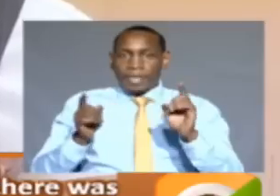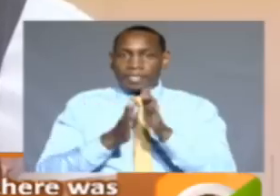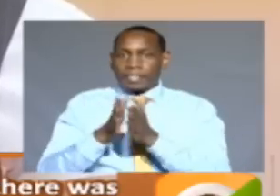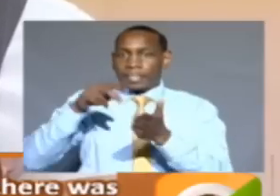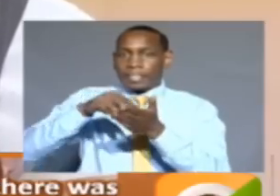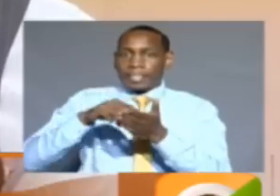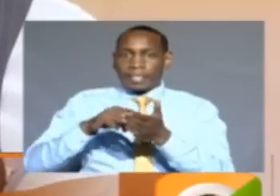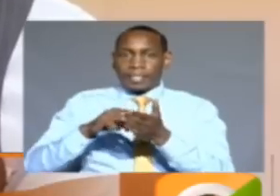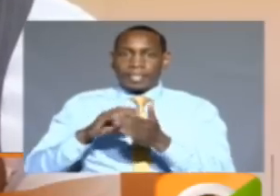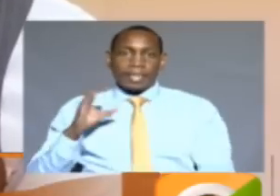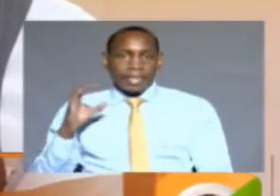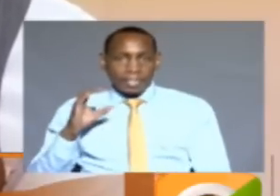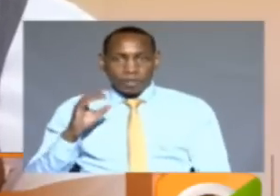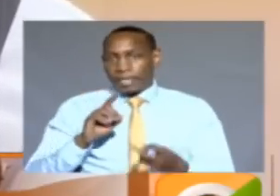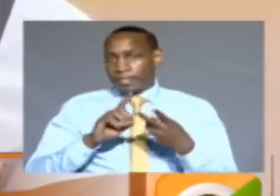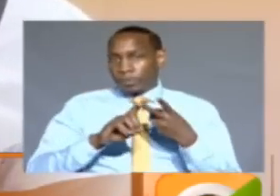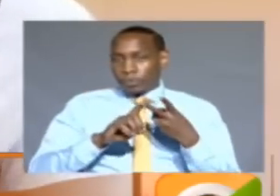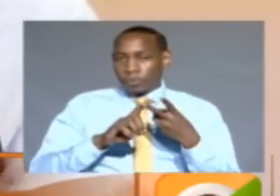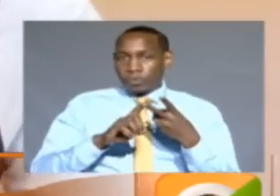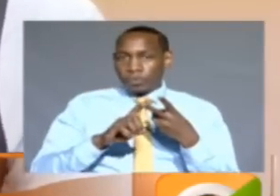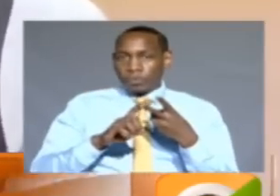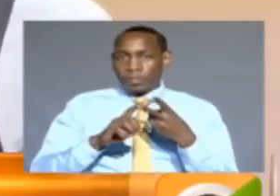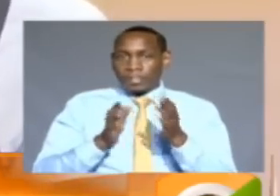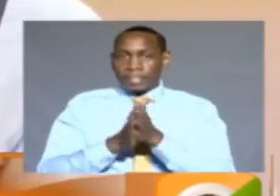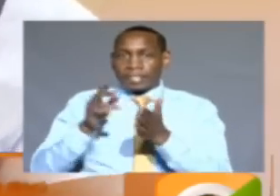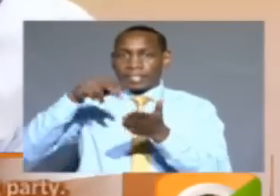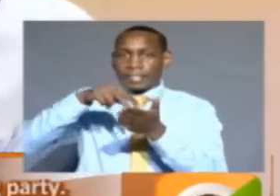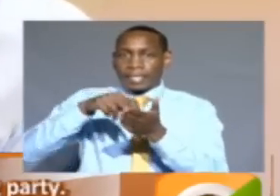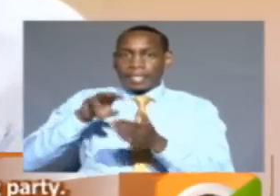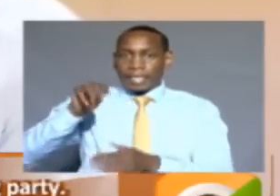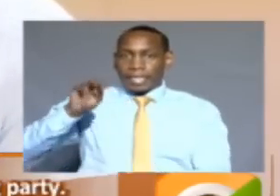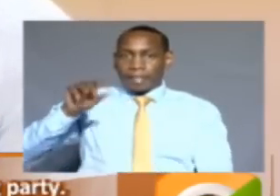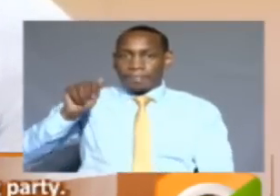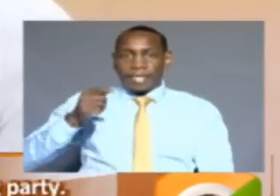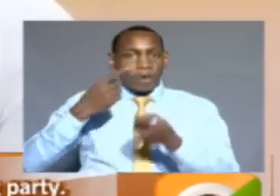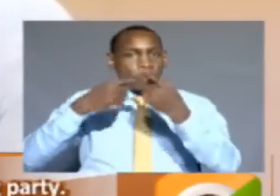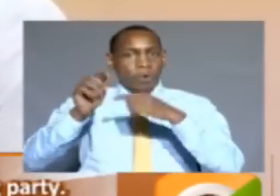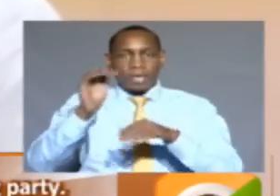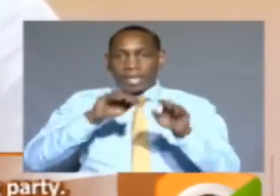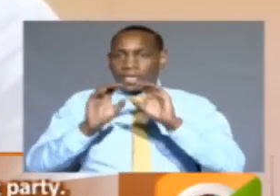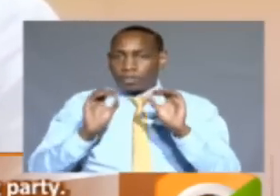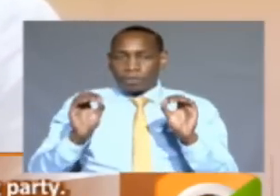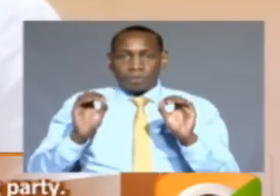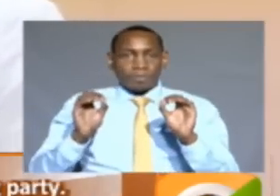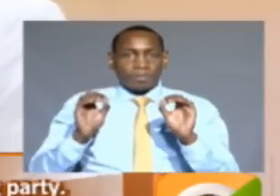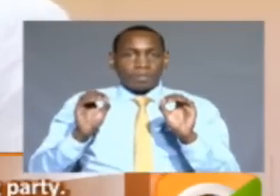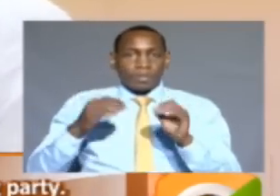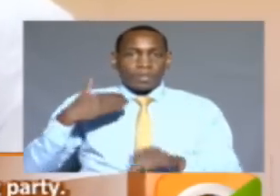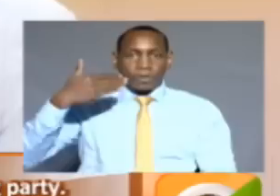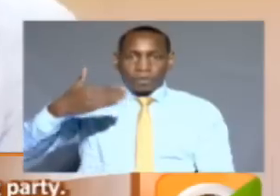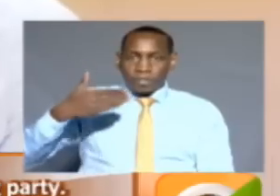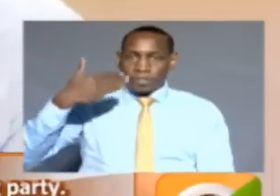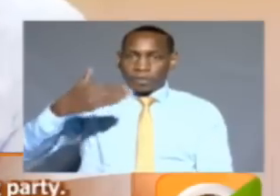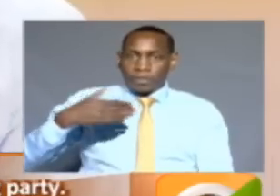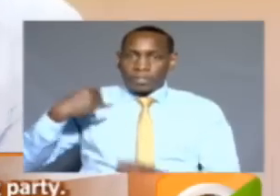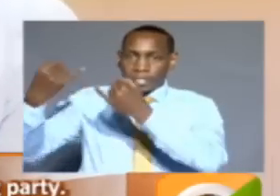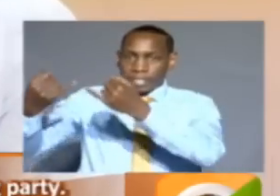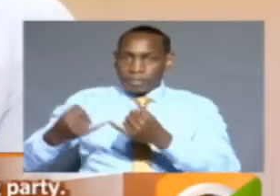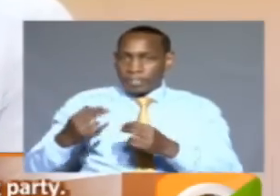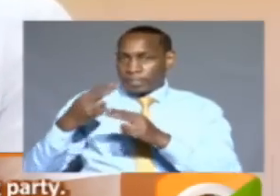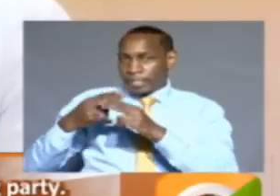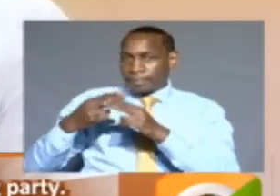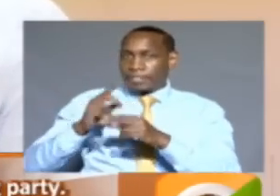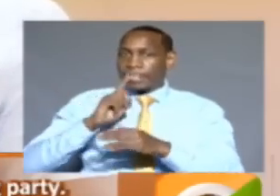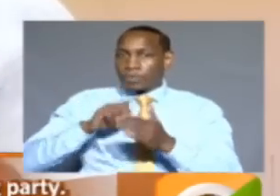councillor. He was running for the MCA position, but he's never won an election. And he always introduces himself as